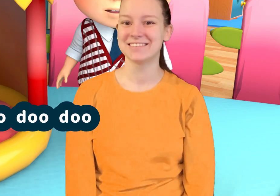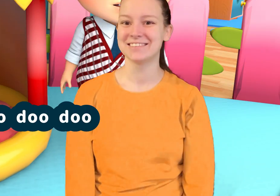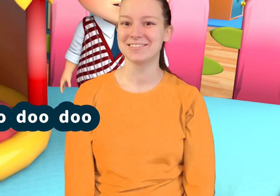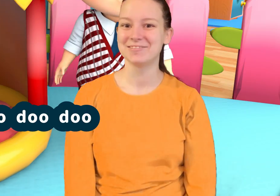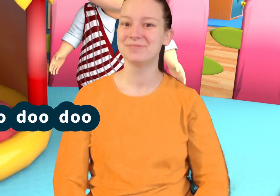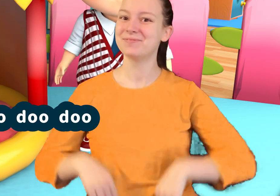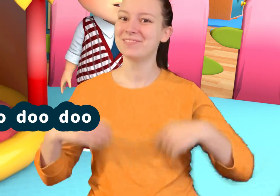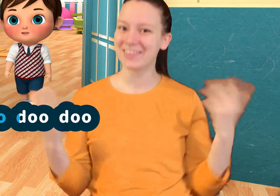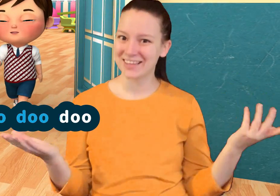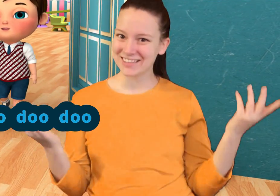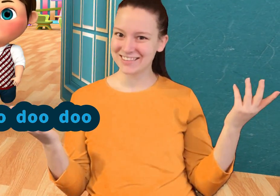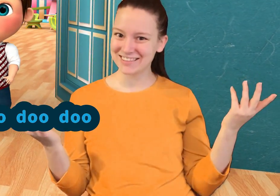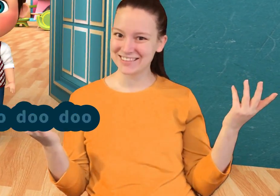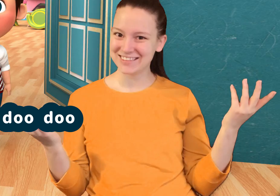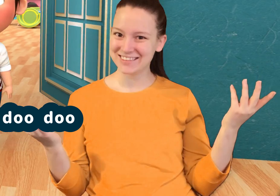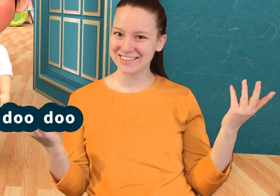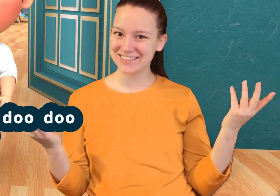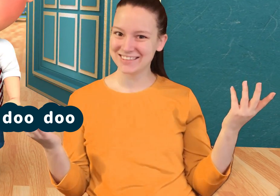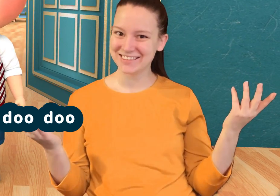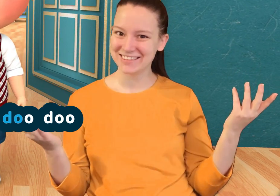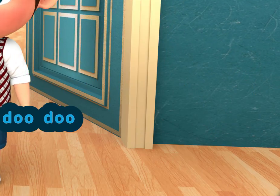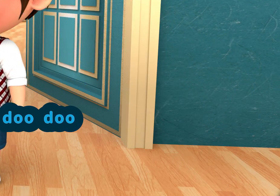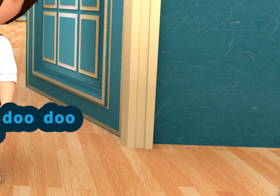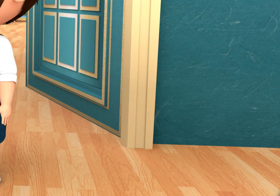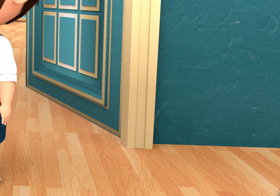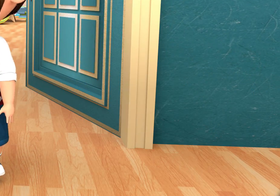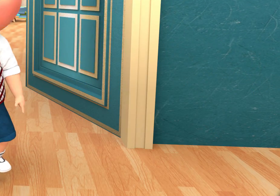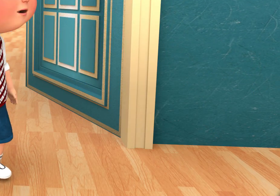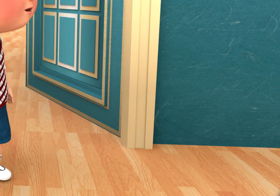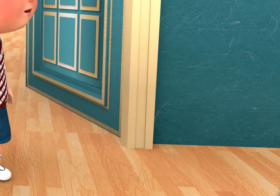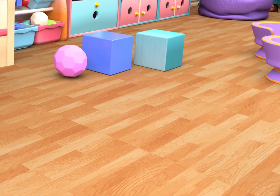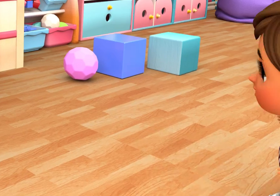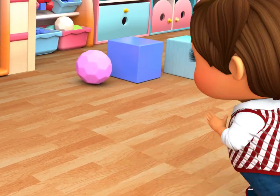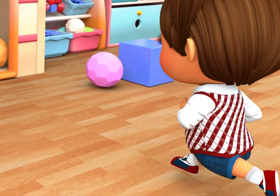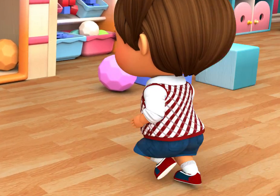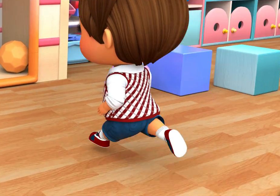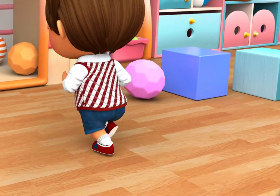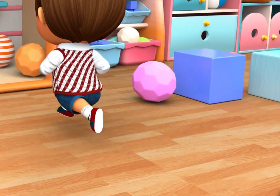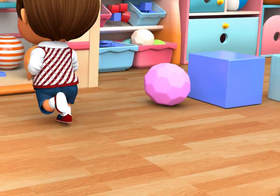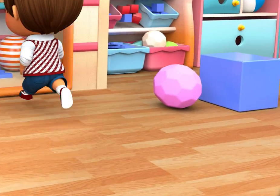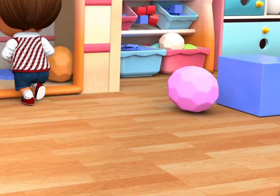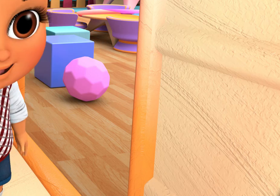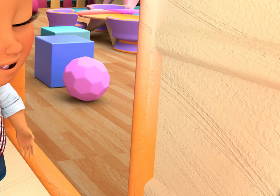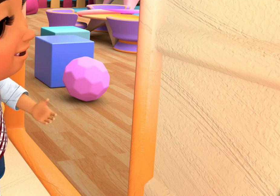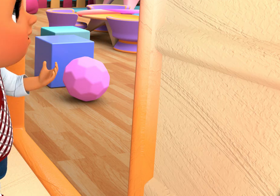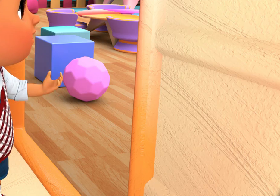end it's the end it's the end it's the